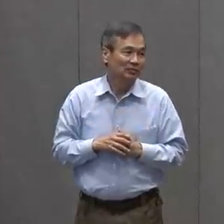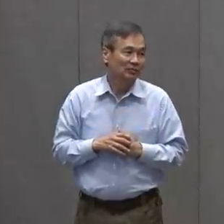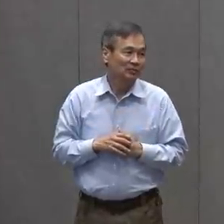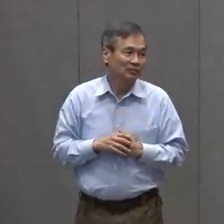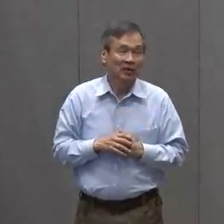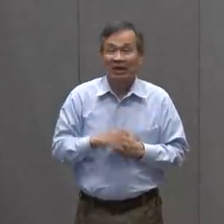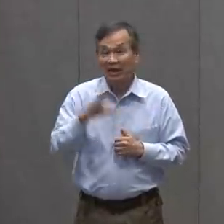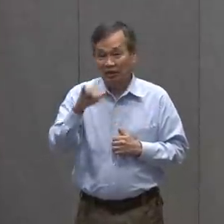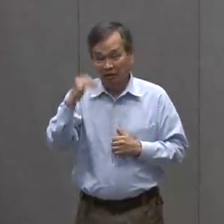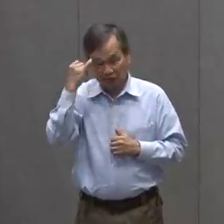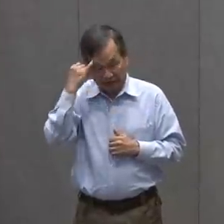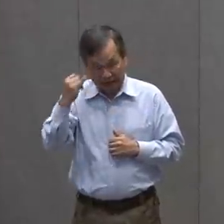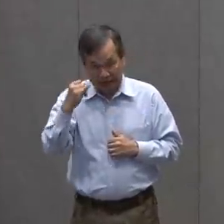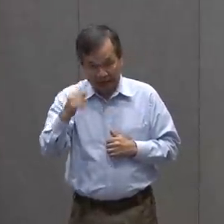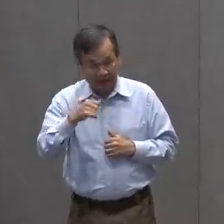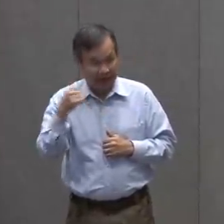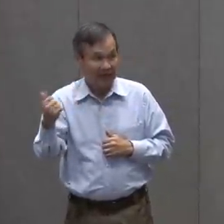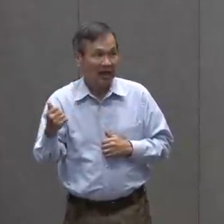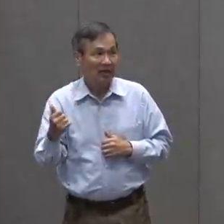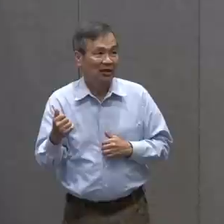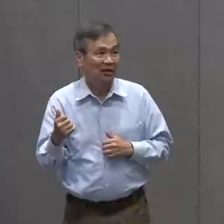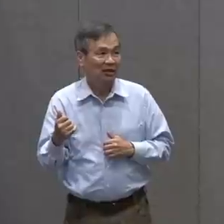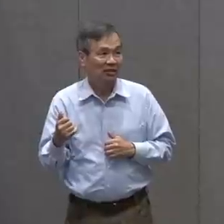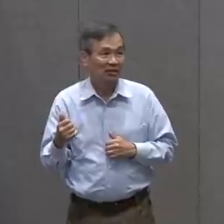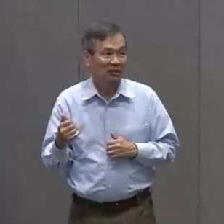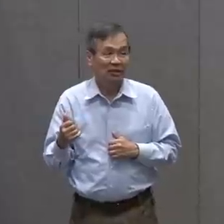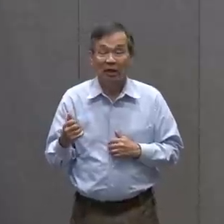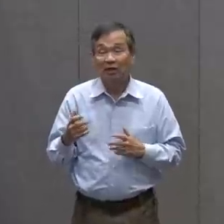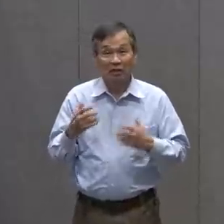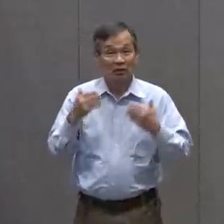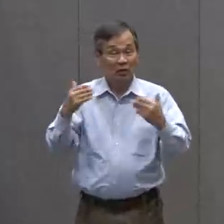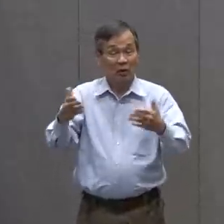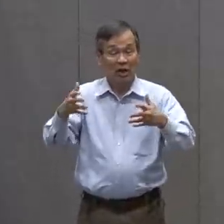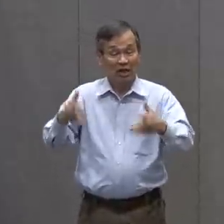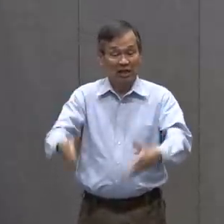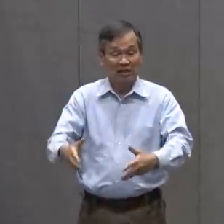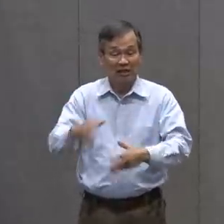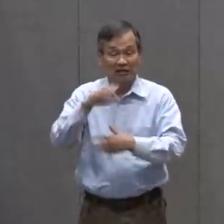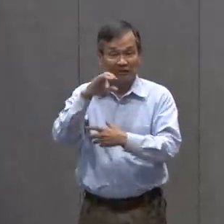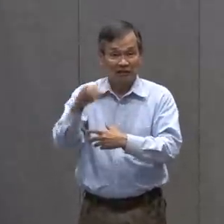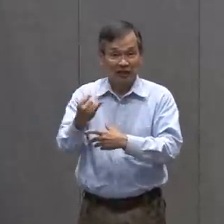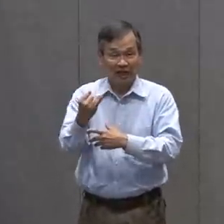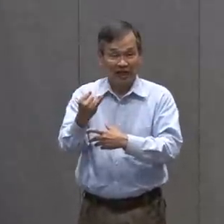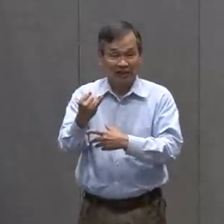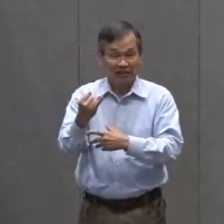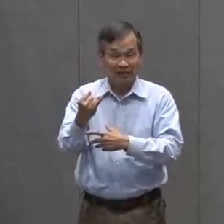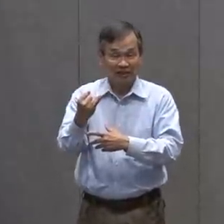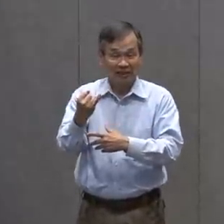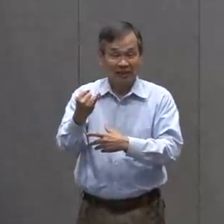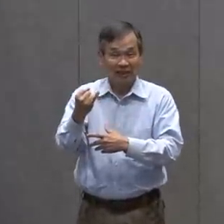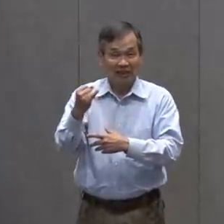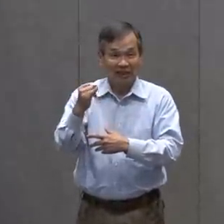The variation is to leave the jacks, queens, and kings in there, and the jacks will be 11,